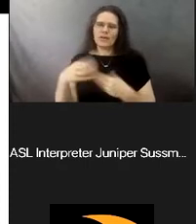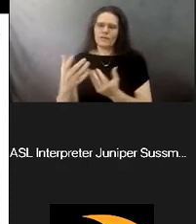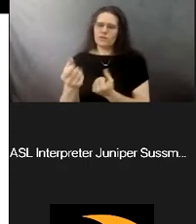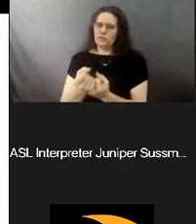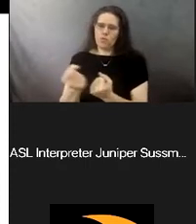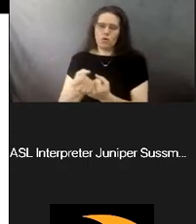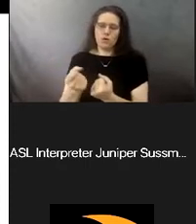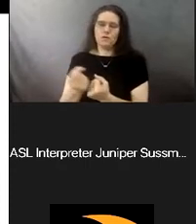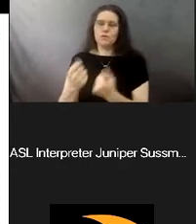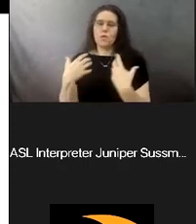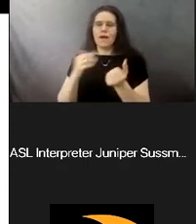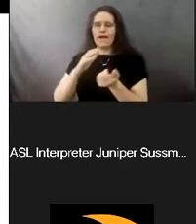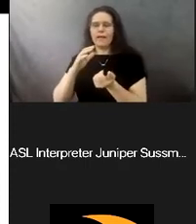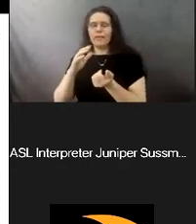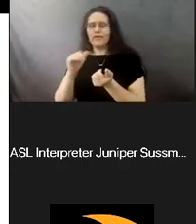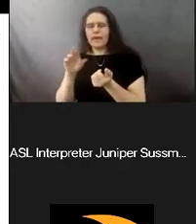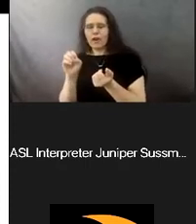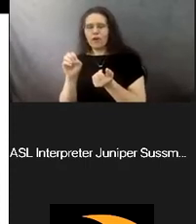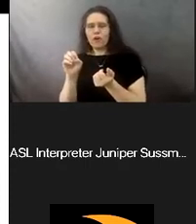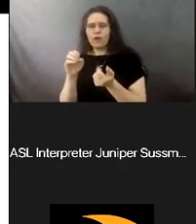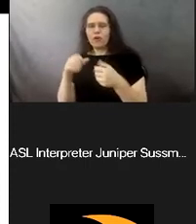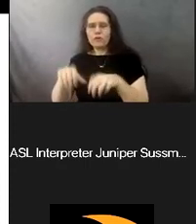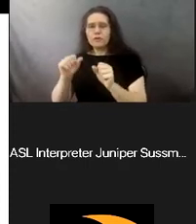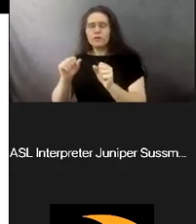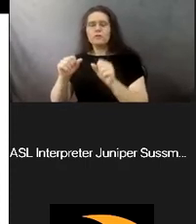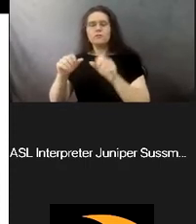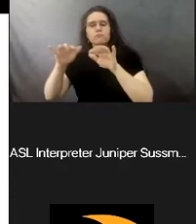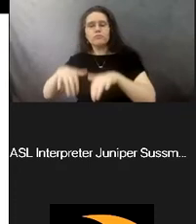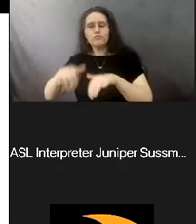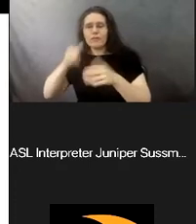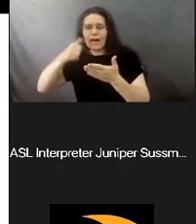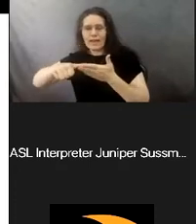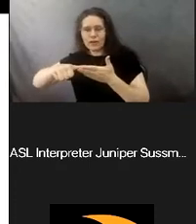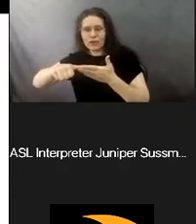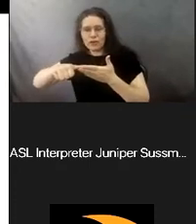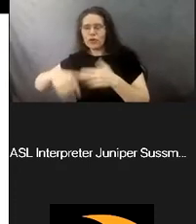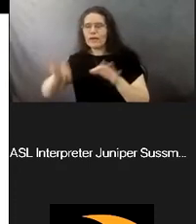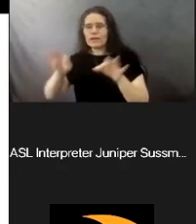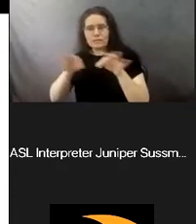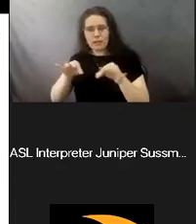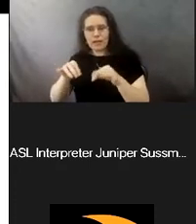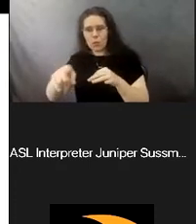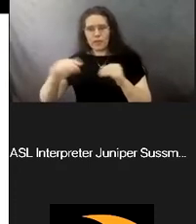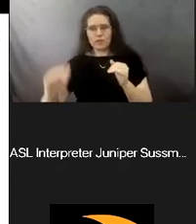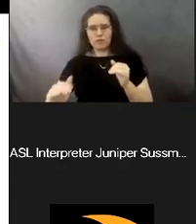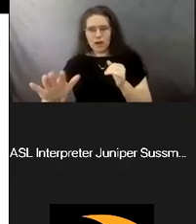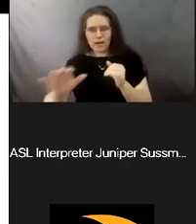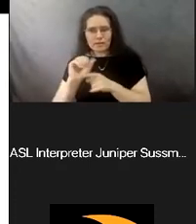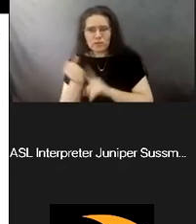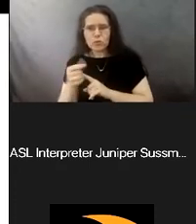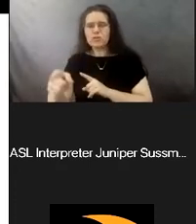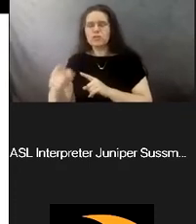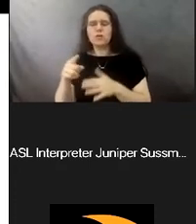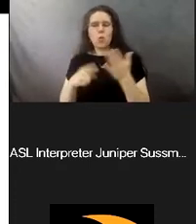physician or the nurse practitioner could write that letter that spells out what Maria's condition is, why it's important for her to have certain accommodations